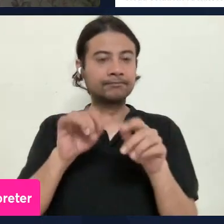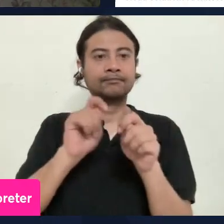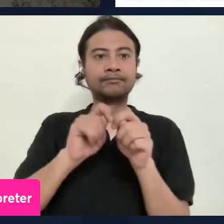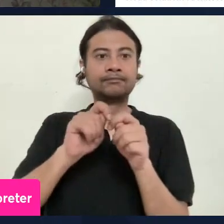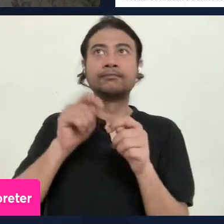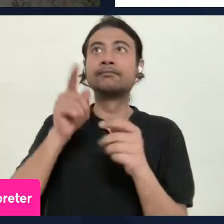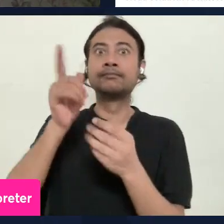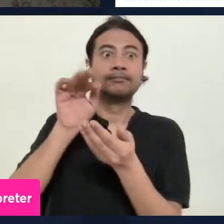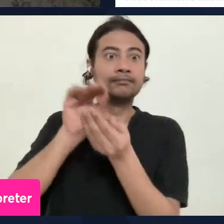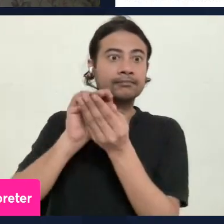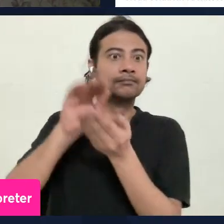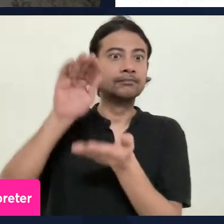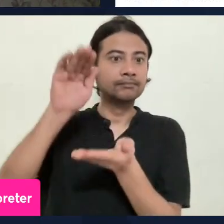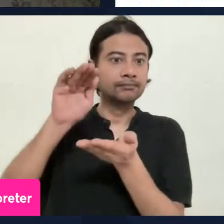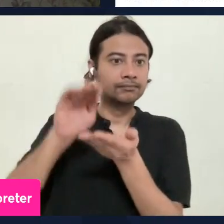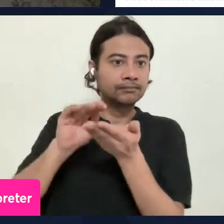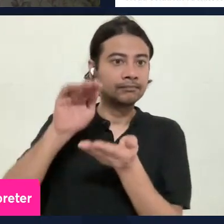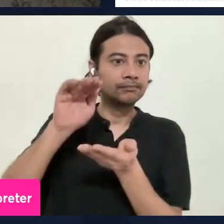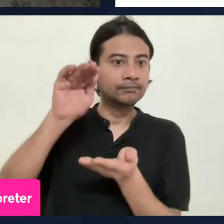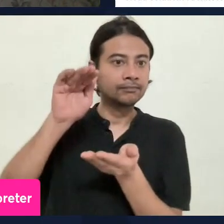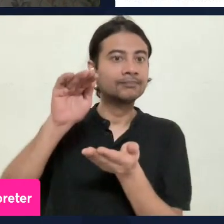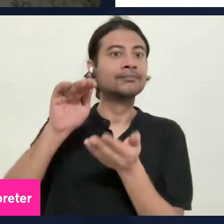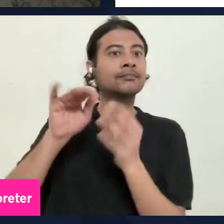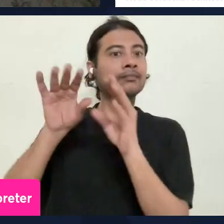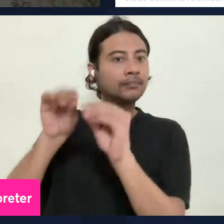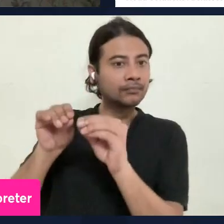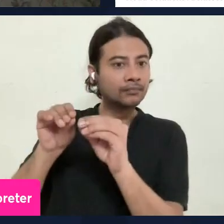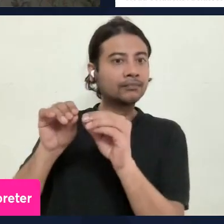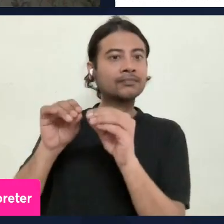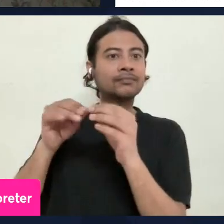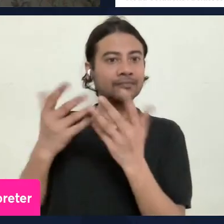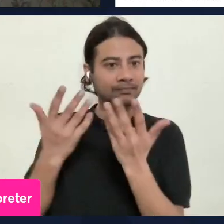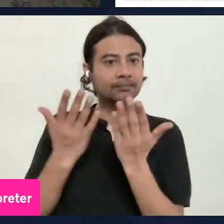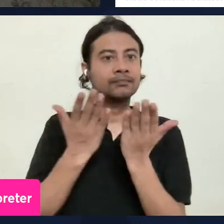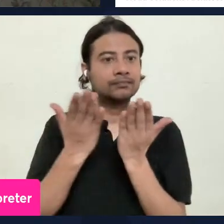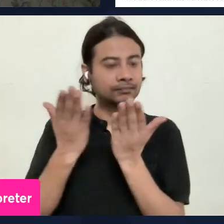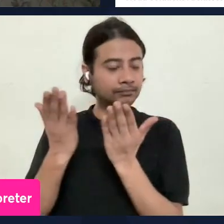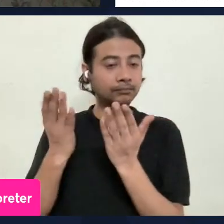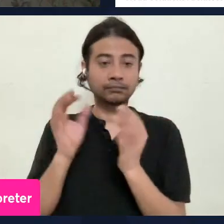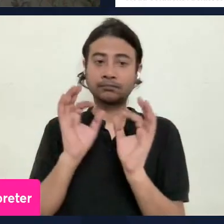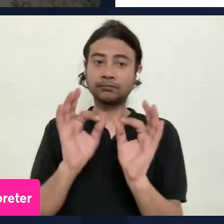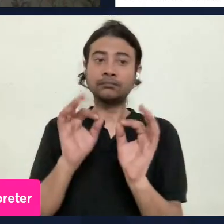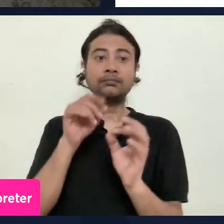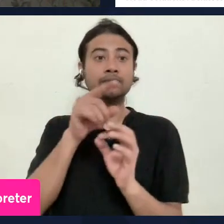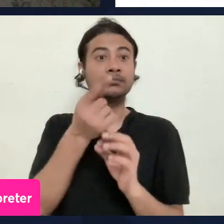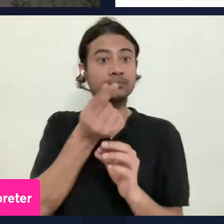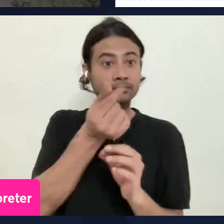performance, will have an impact on your cost, and it will also have an impact on sustainability.